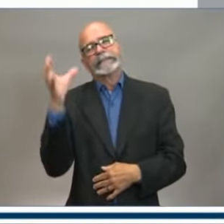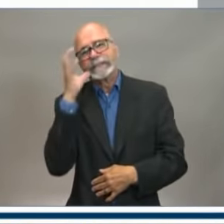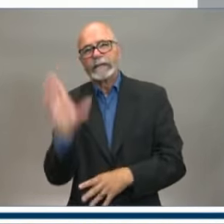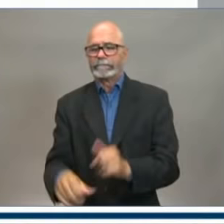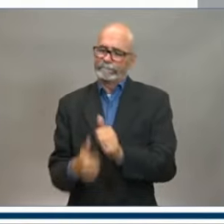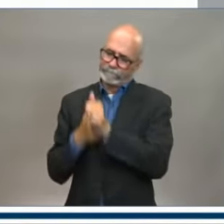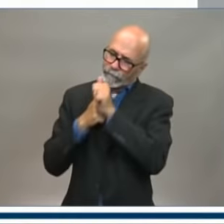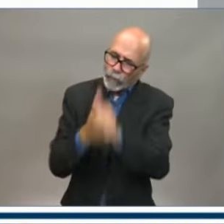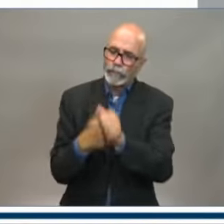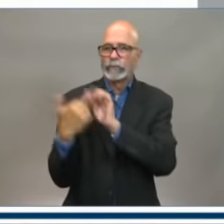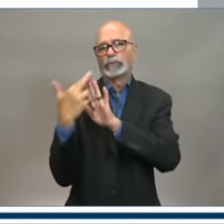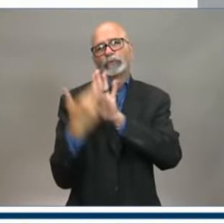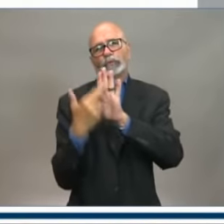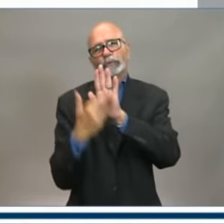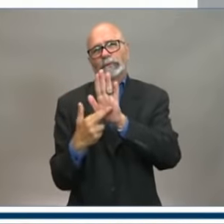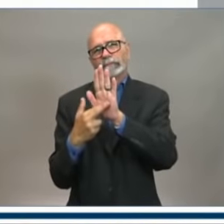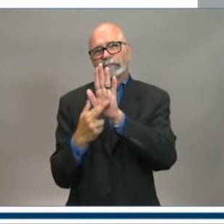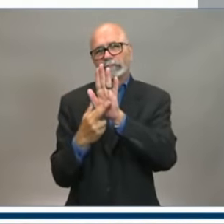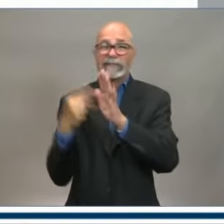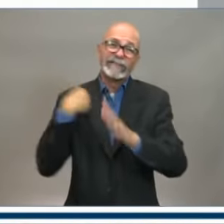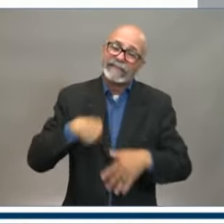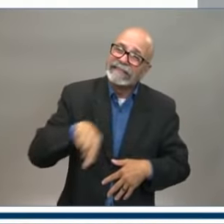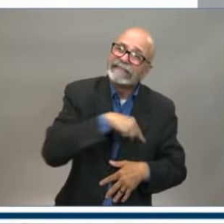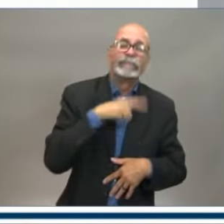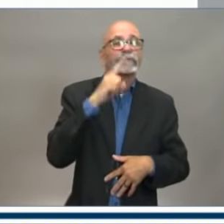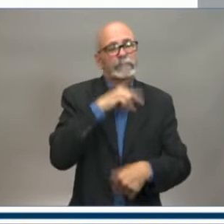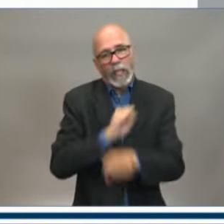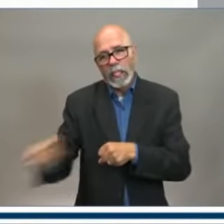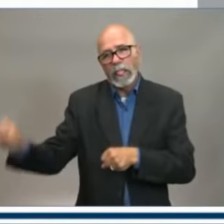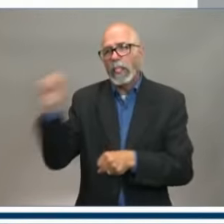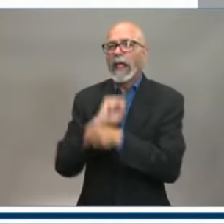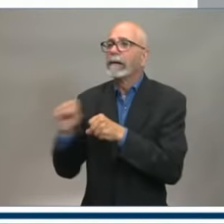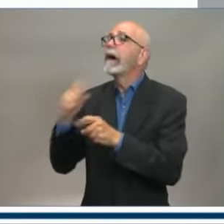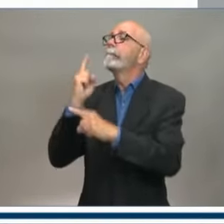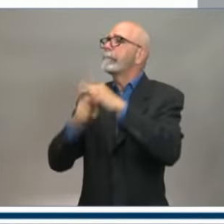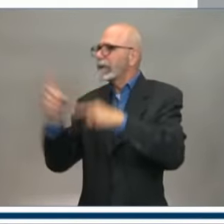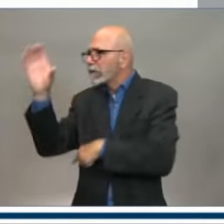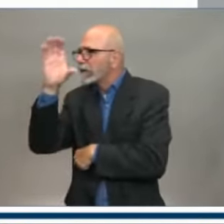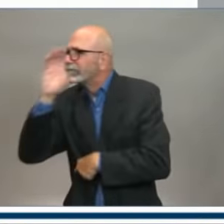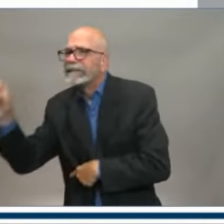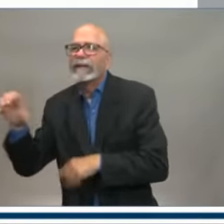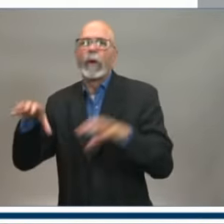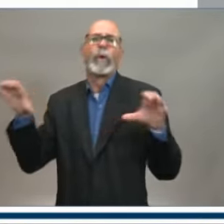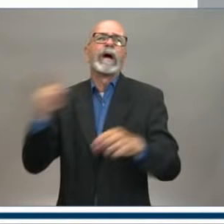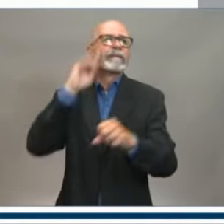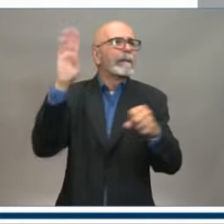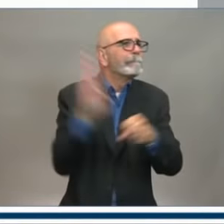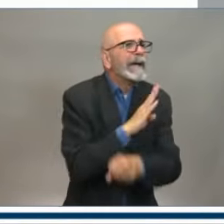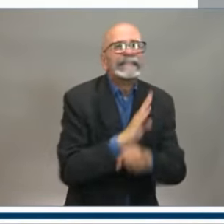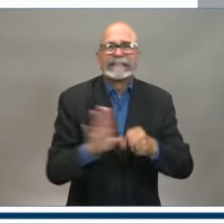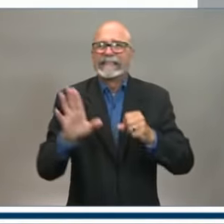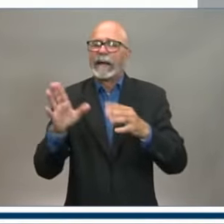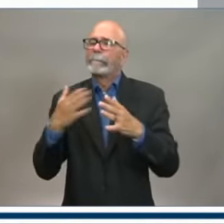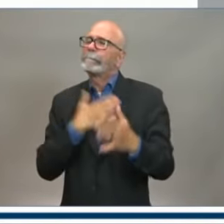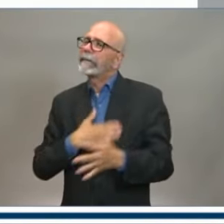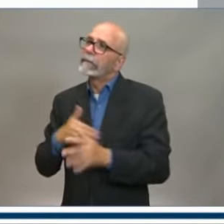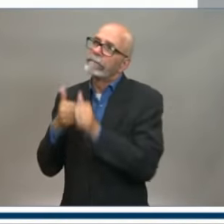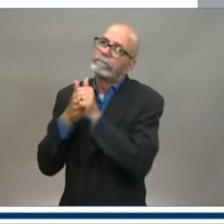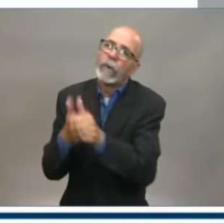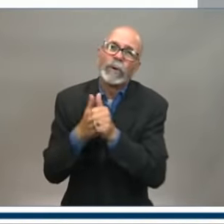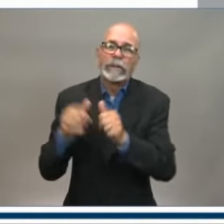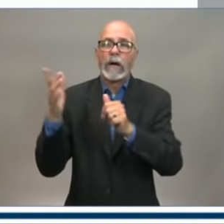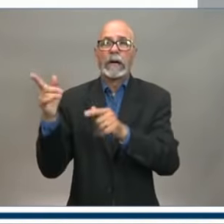worked very hard with our business partners, with our community-based partners, all of whom are creating environments that